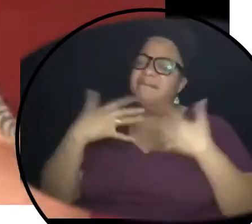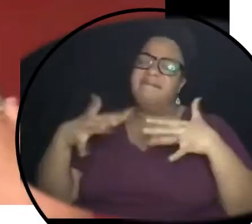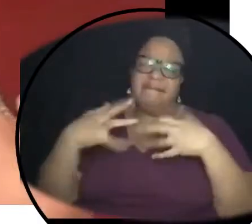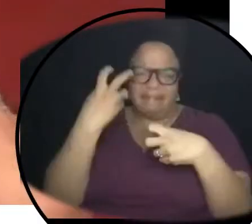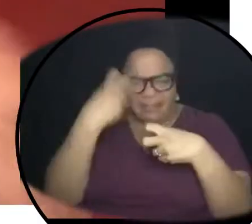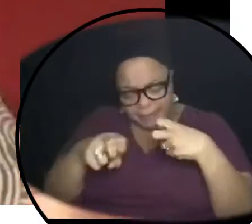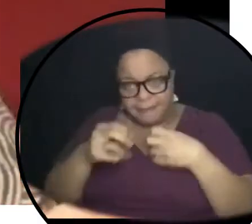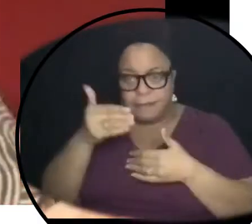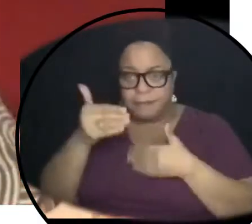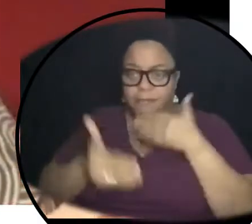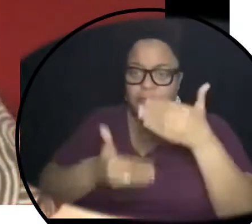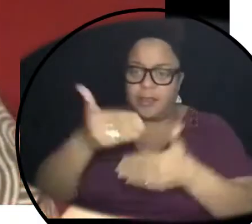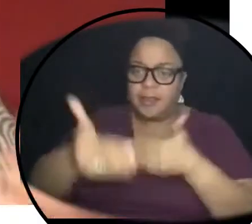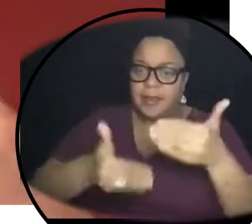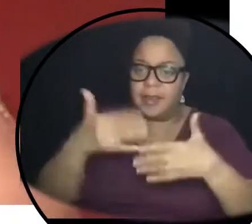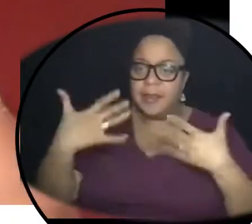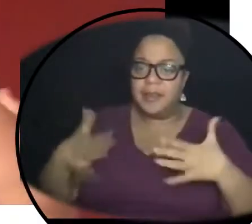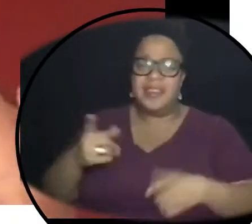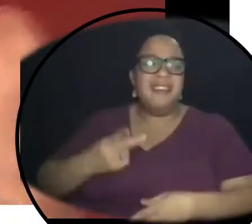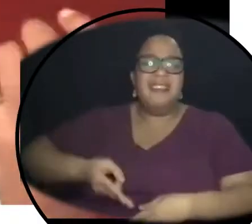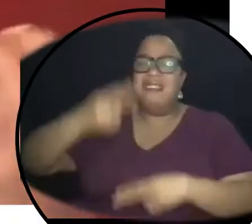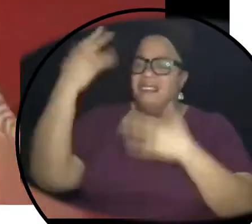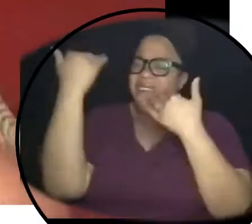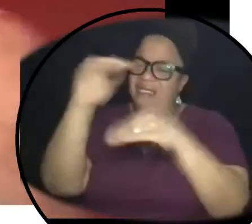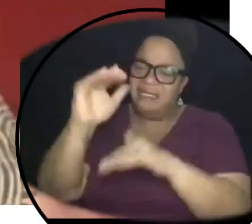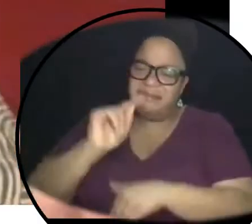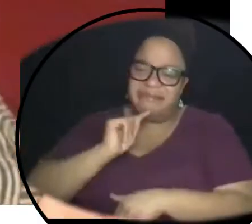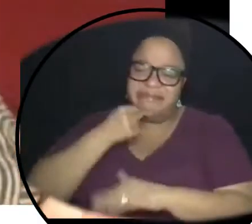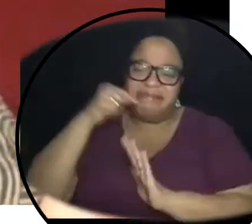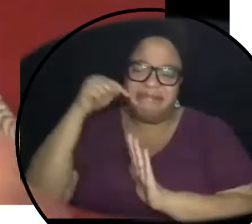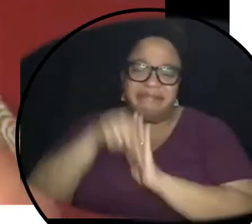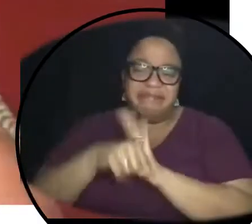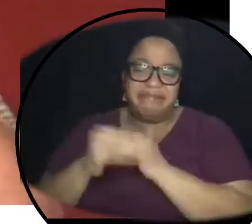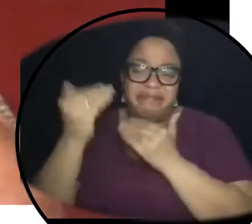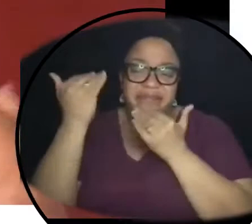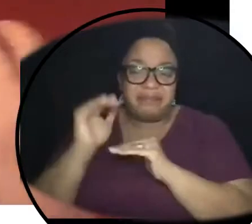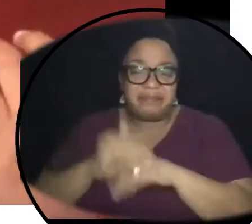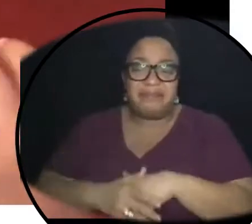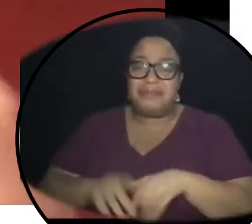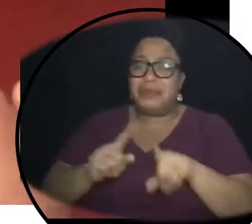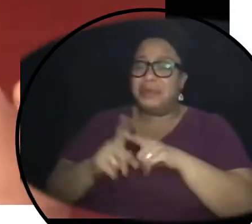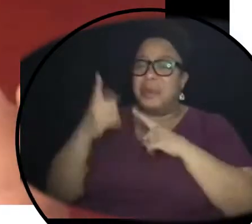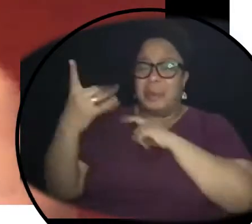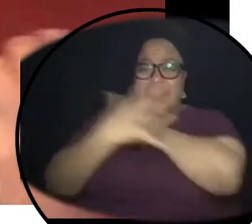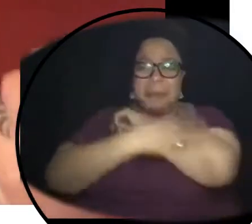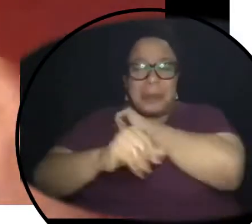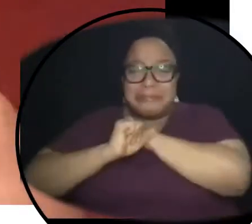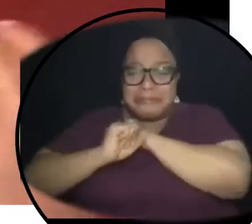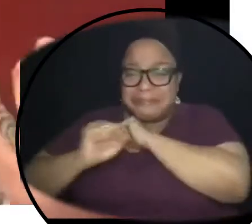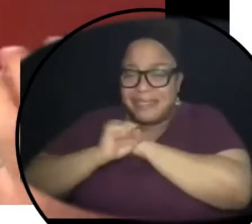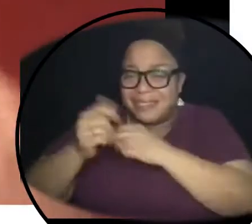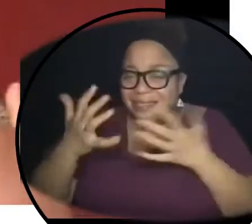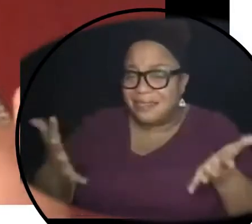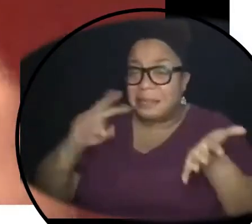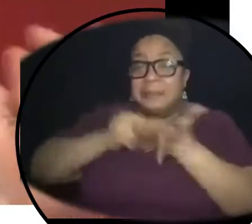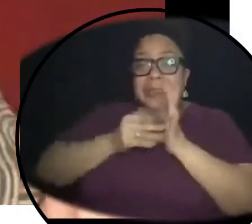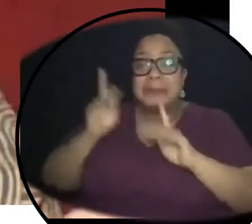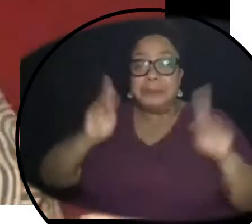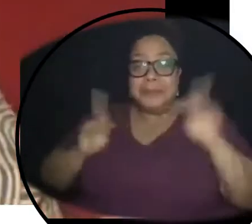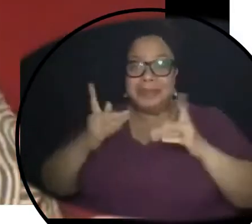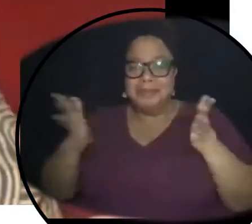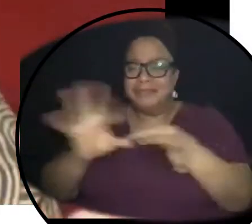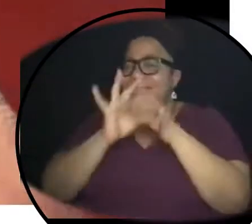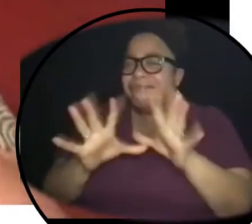media, and social media campaign, and we work extensively with Congress lobbying for change